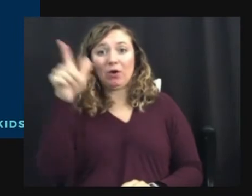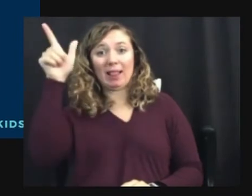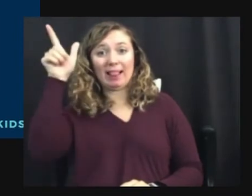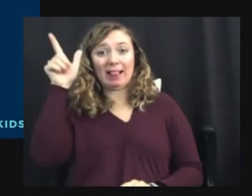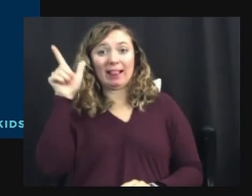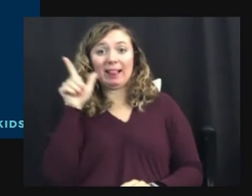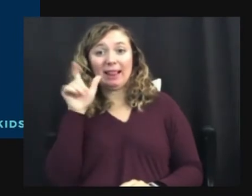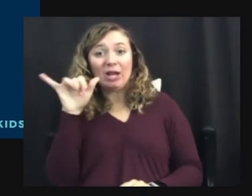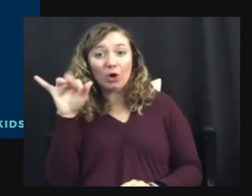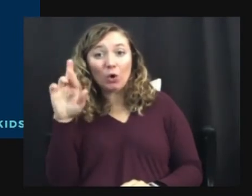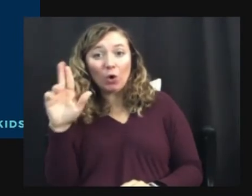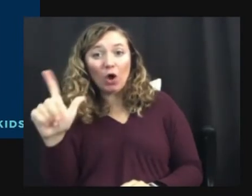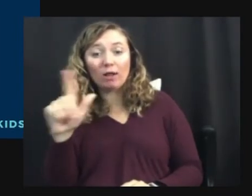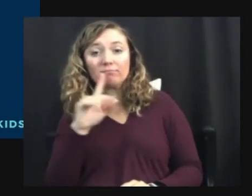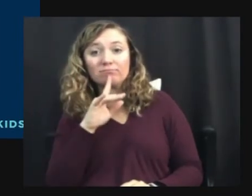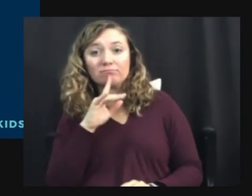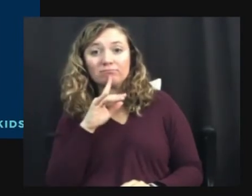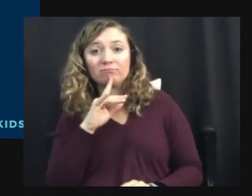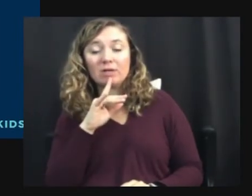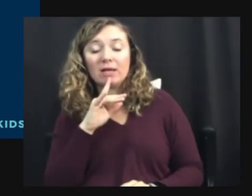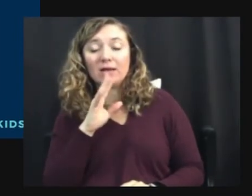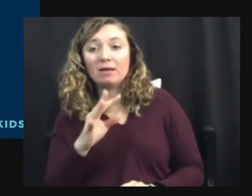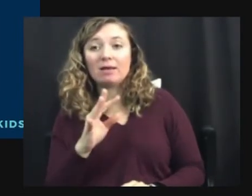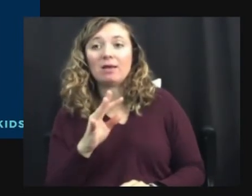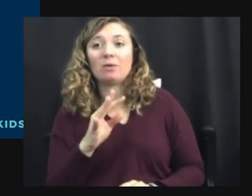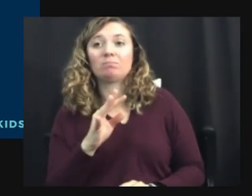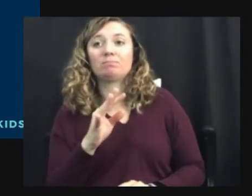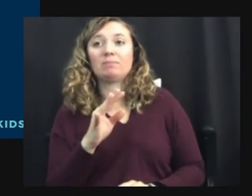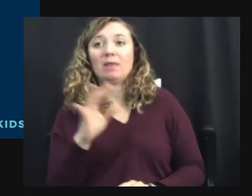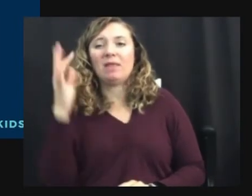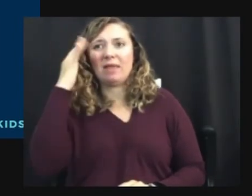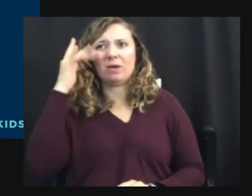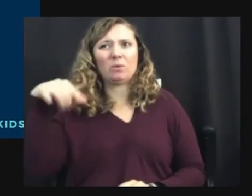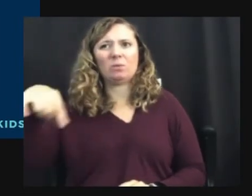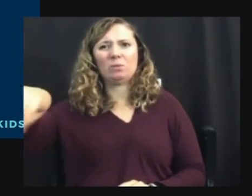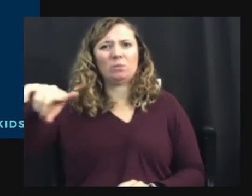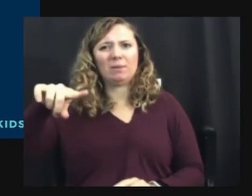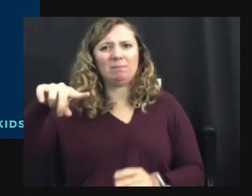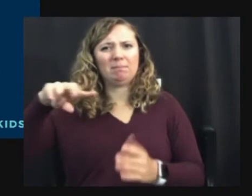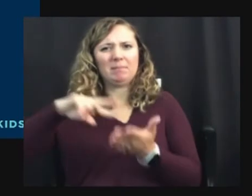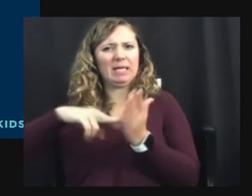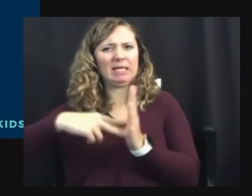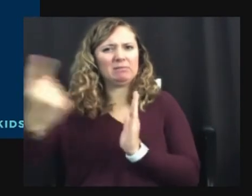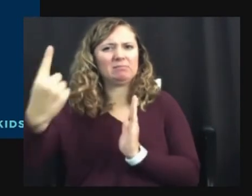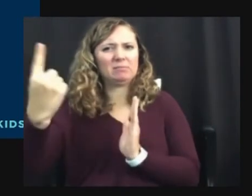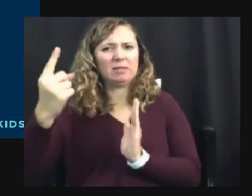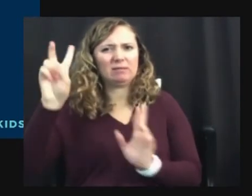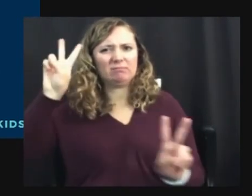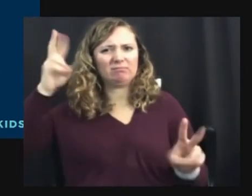things. So autistic people get all these messages every day, every